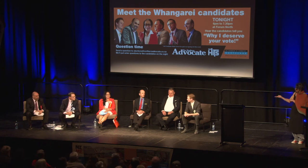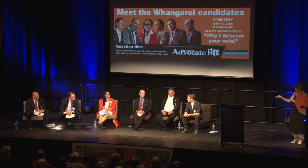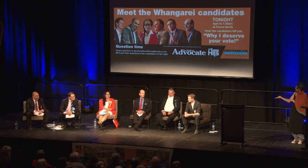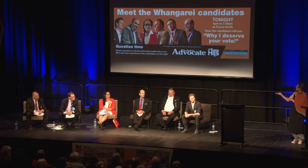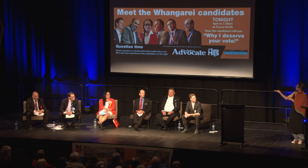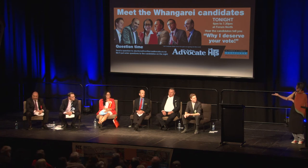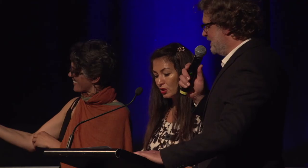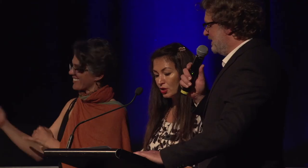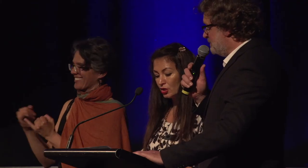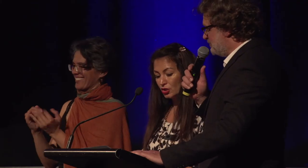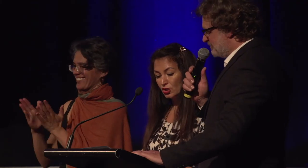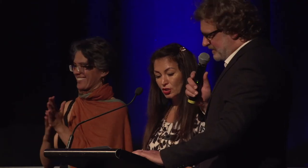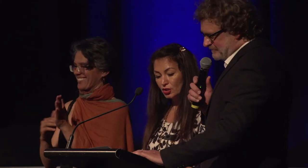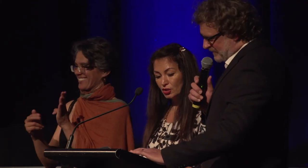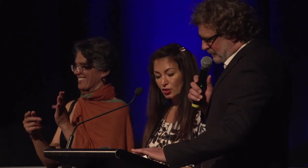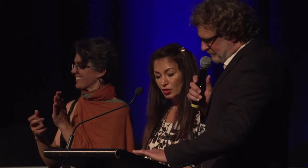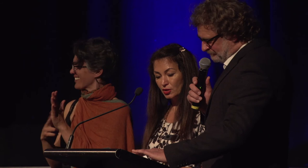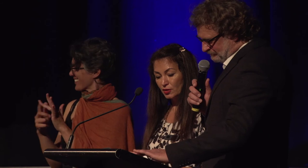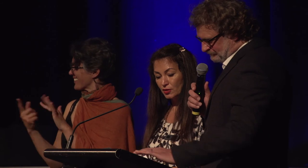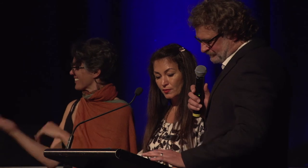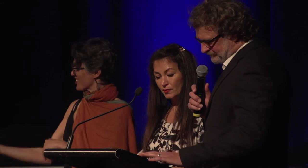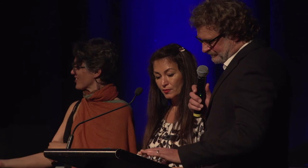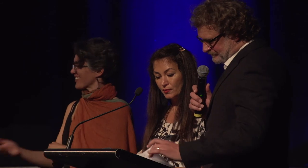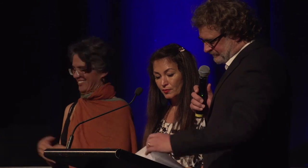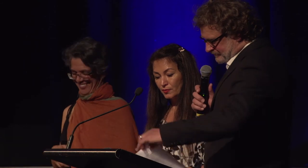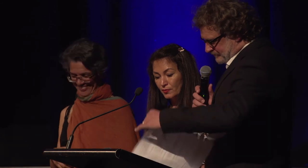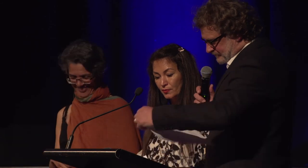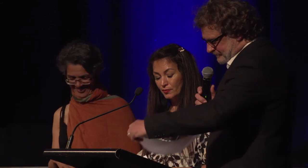could I forget we've had Mari? Mr. Reddy, come on up.